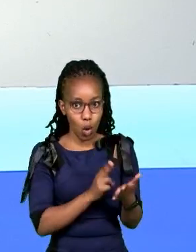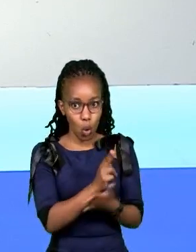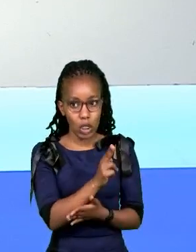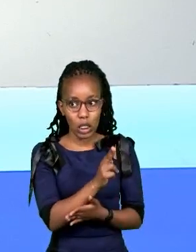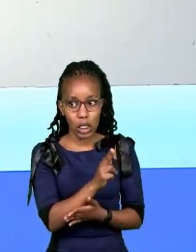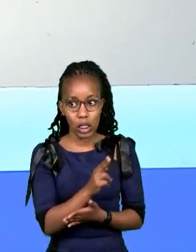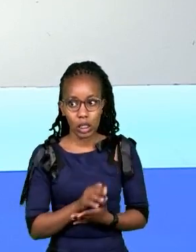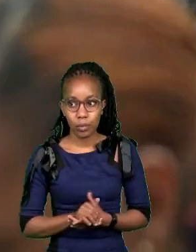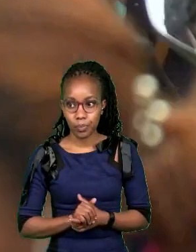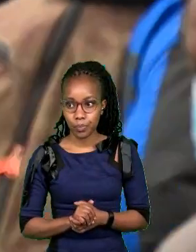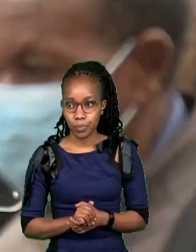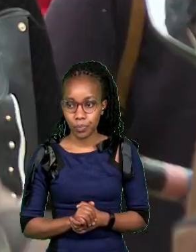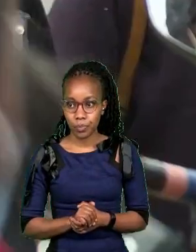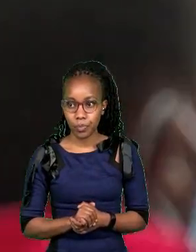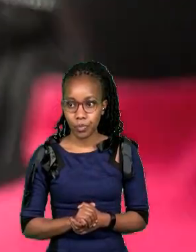with the details.